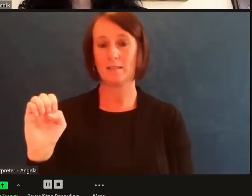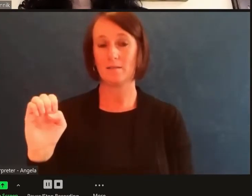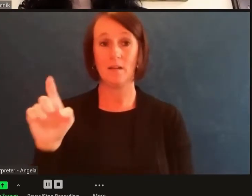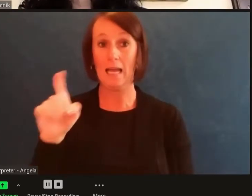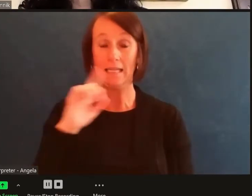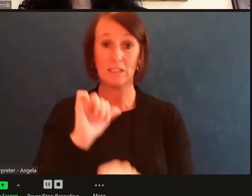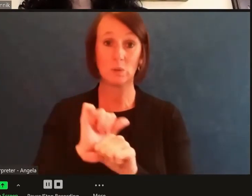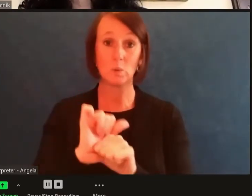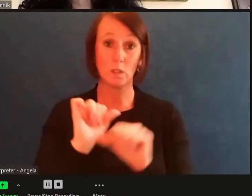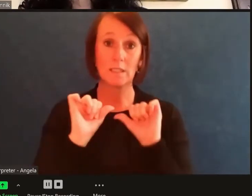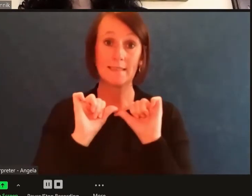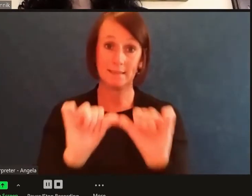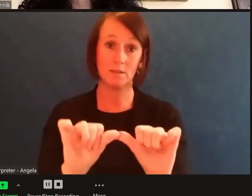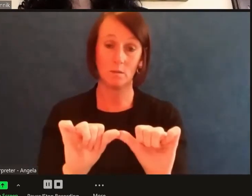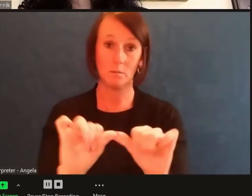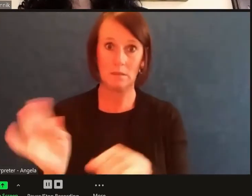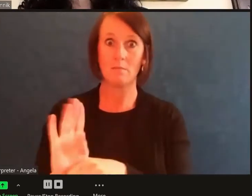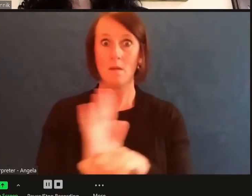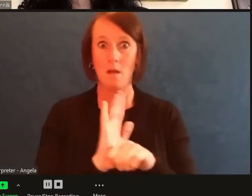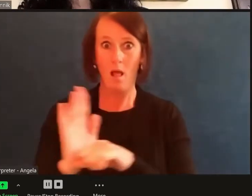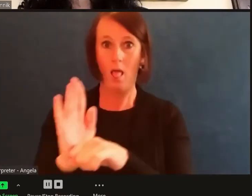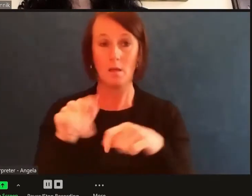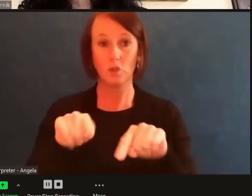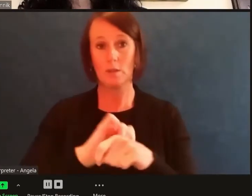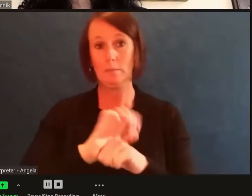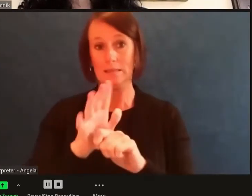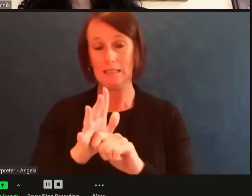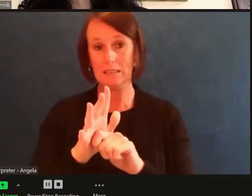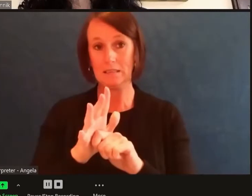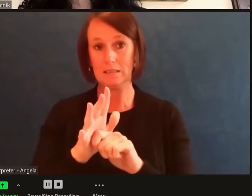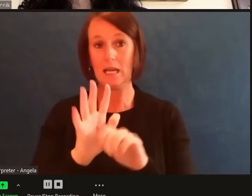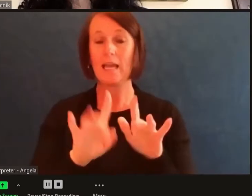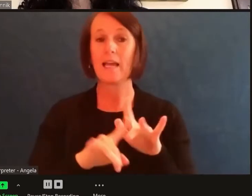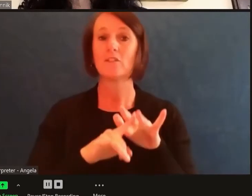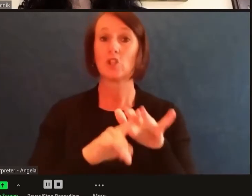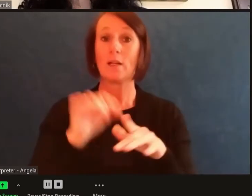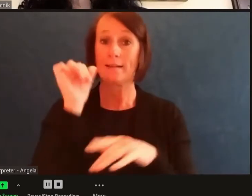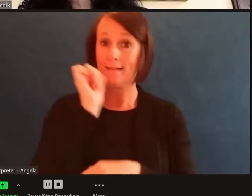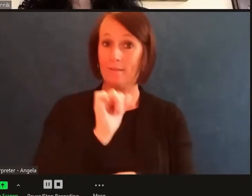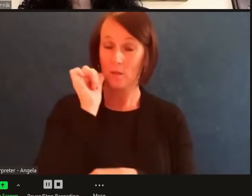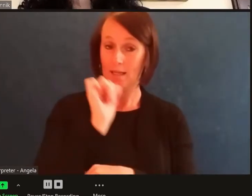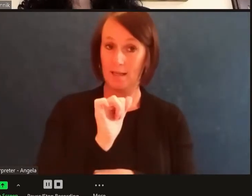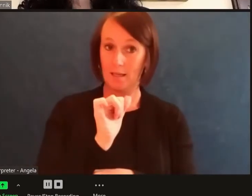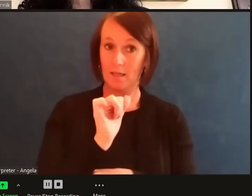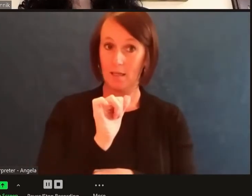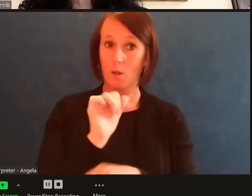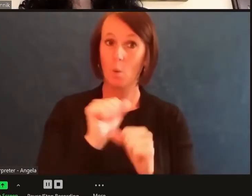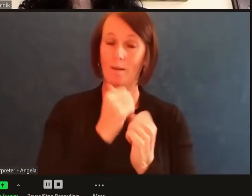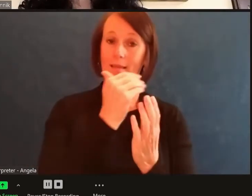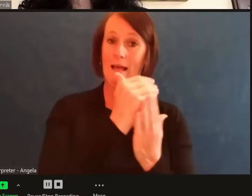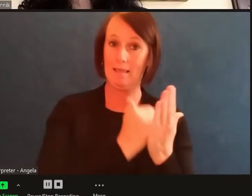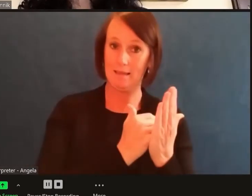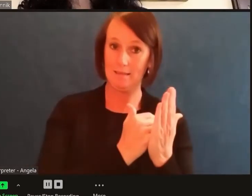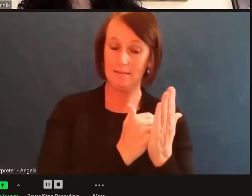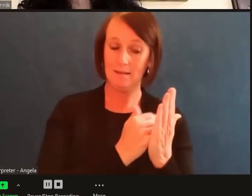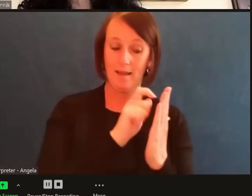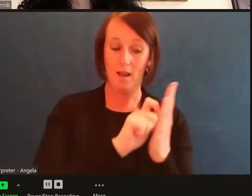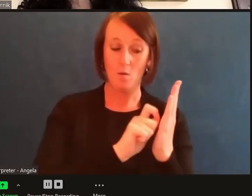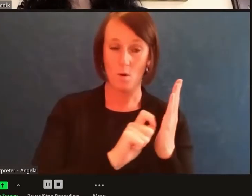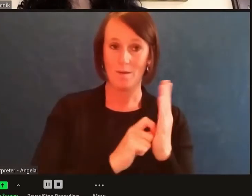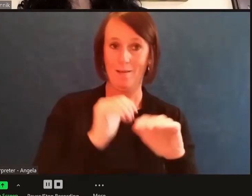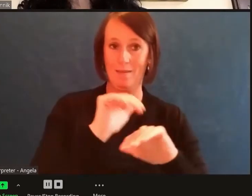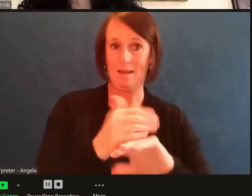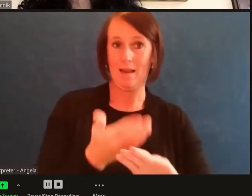work continually, but even during the pandemic, I've made a point of starting every day with a list I made the night before of what I'm supposed to